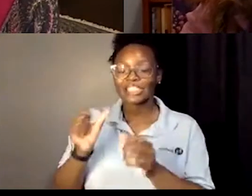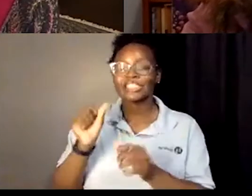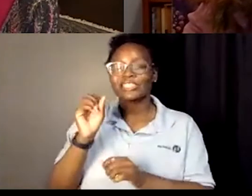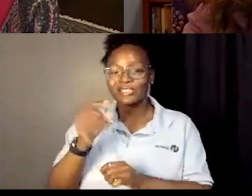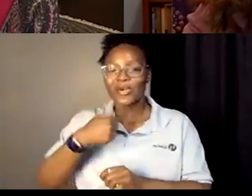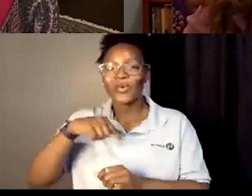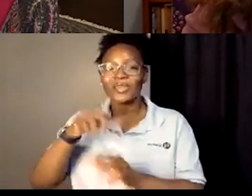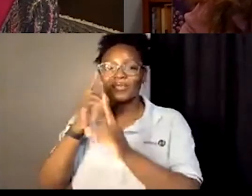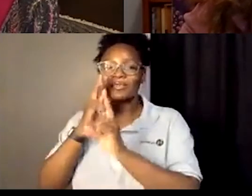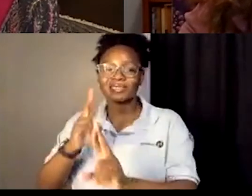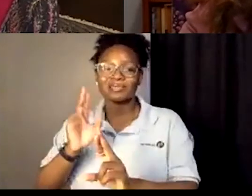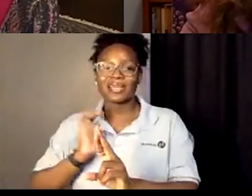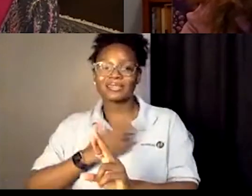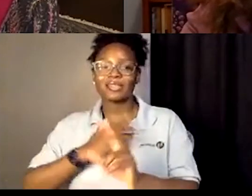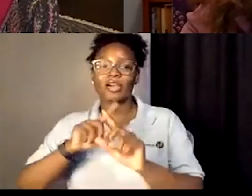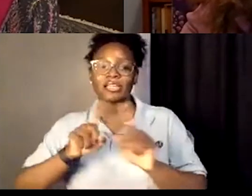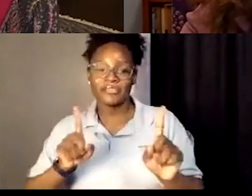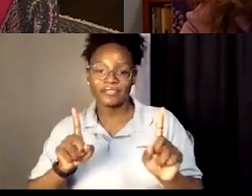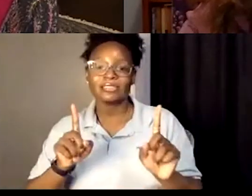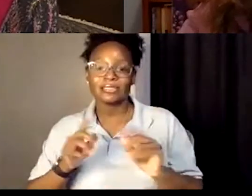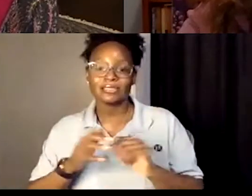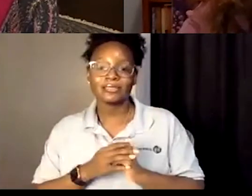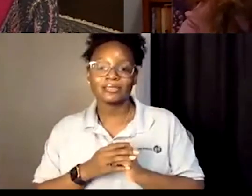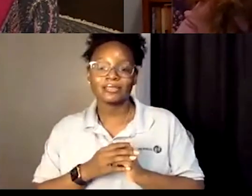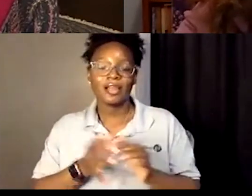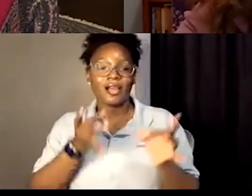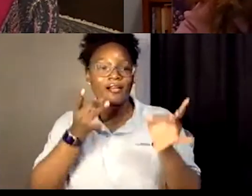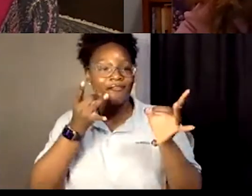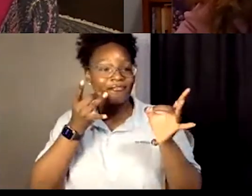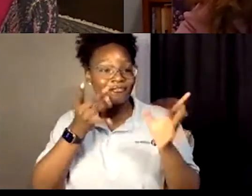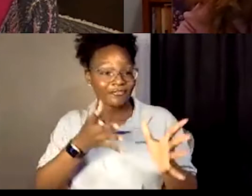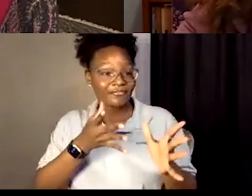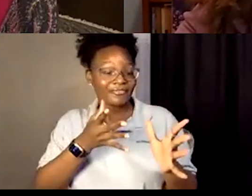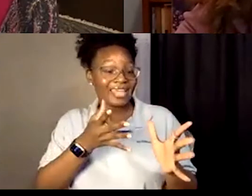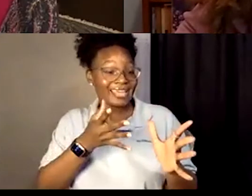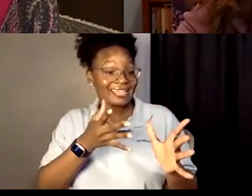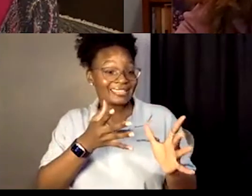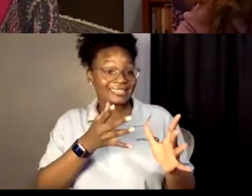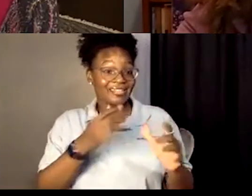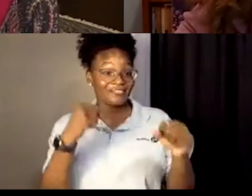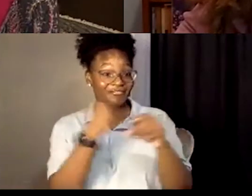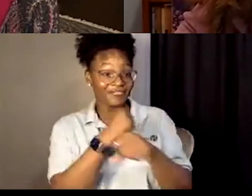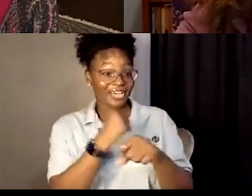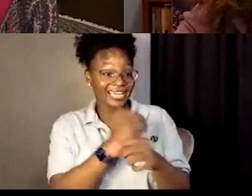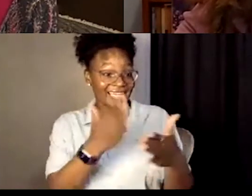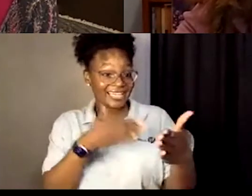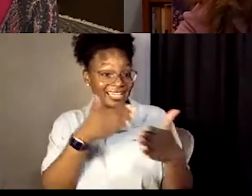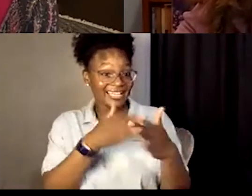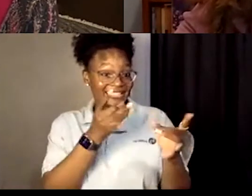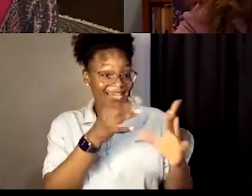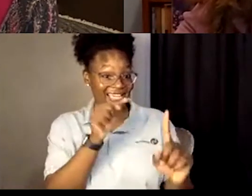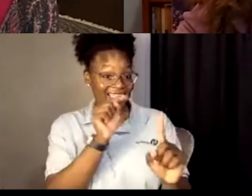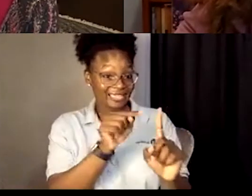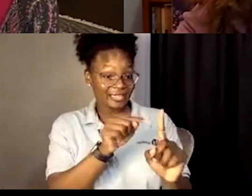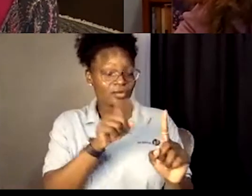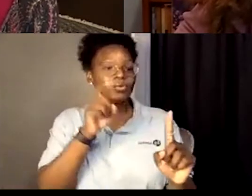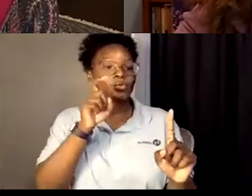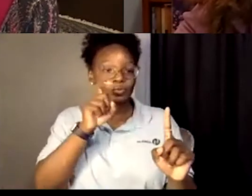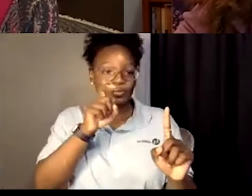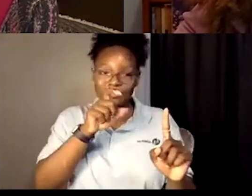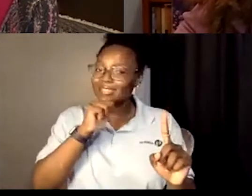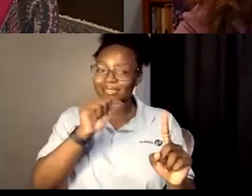hate, is not a one size fits all proposition. And we have to do both sides of the work in order for us